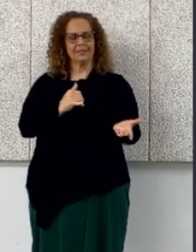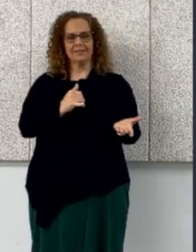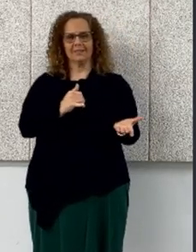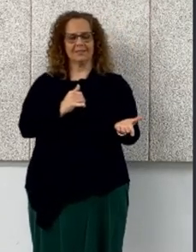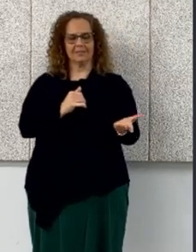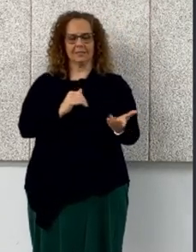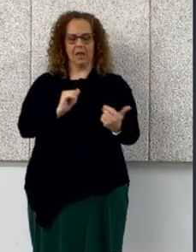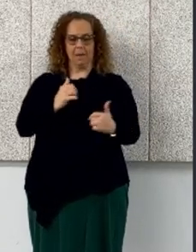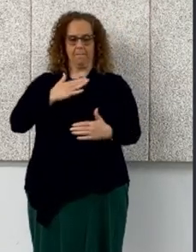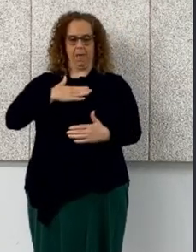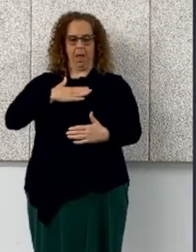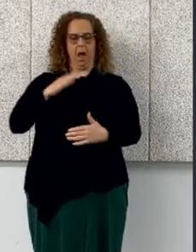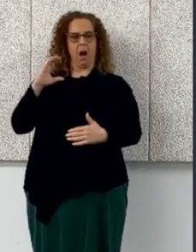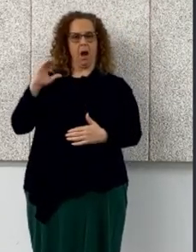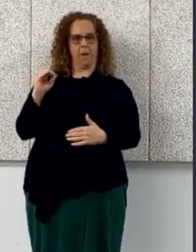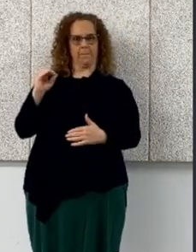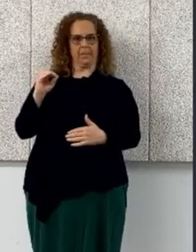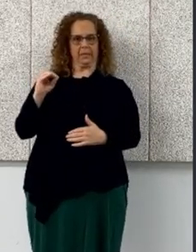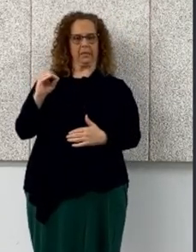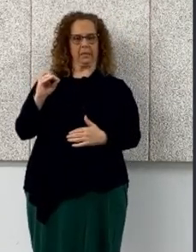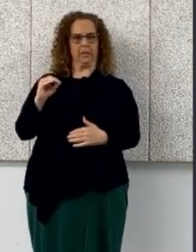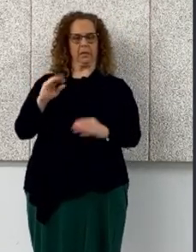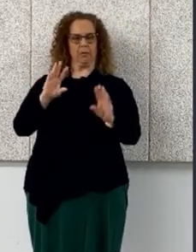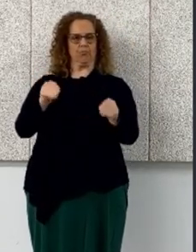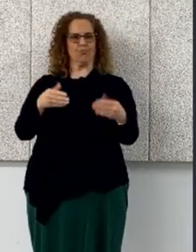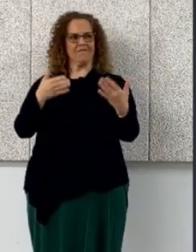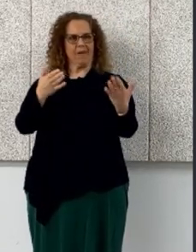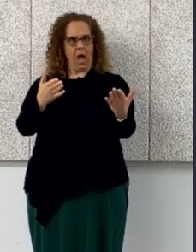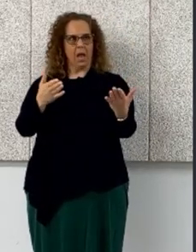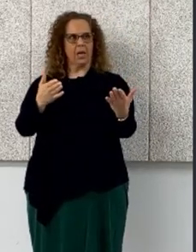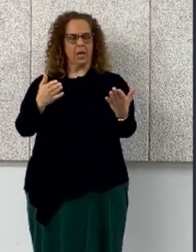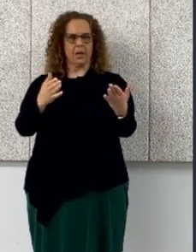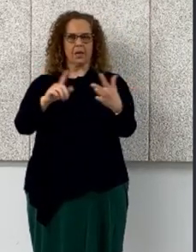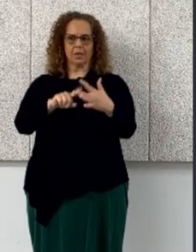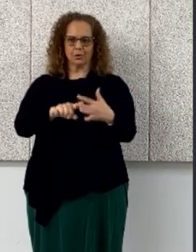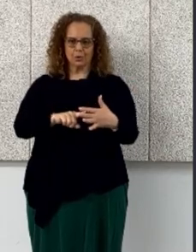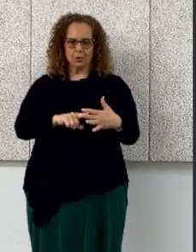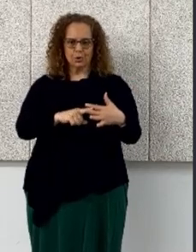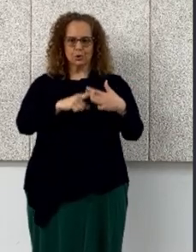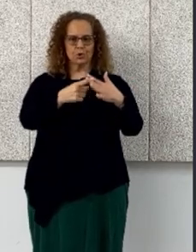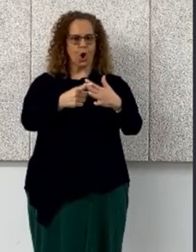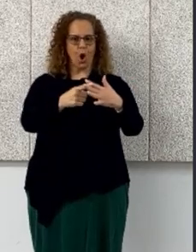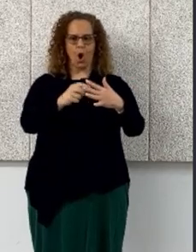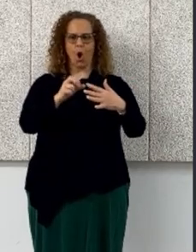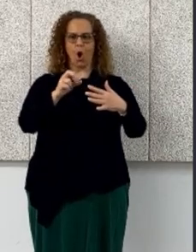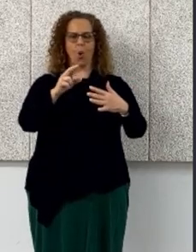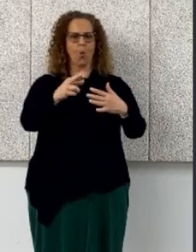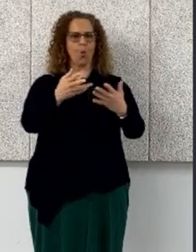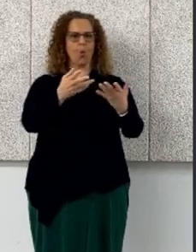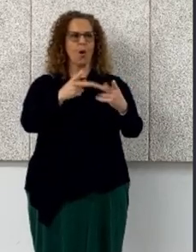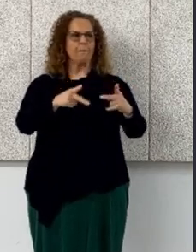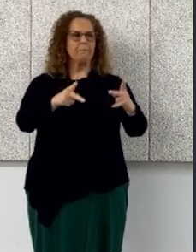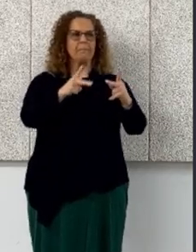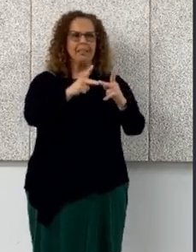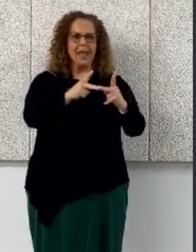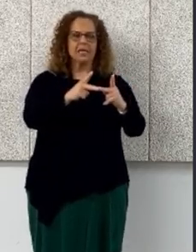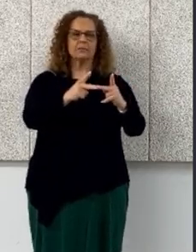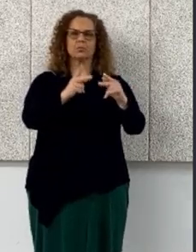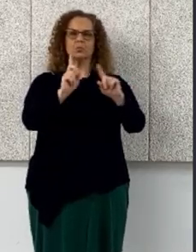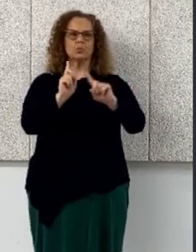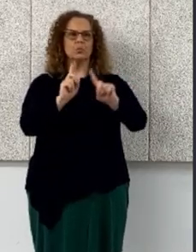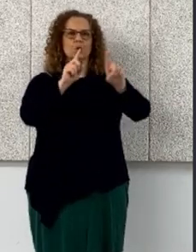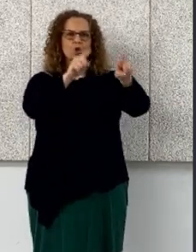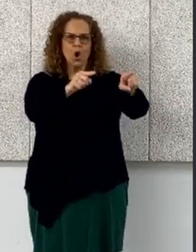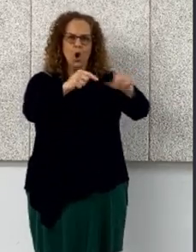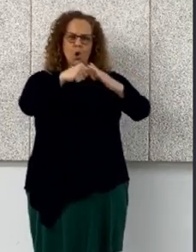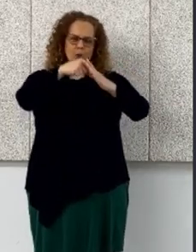my company is providing a launch or a platform or a place of refuge for people to go